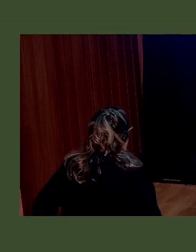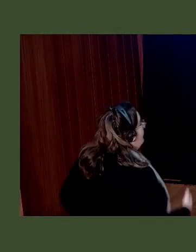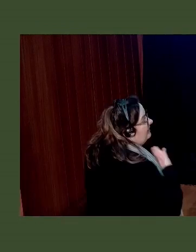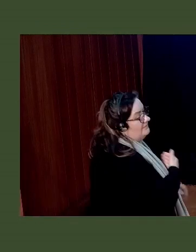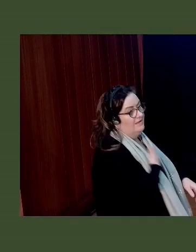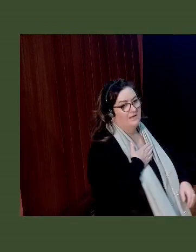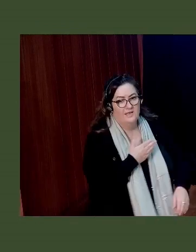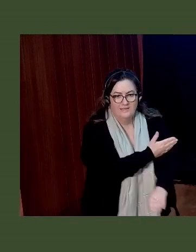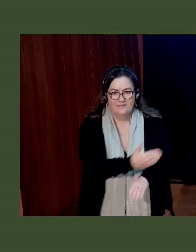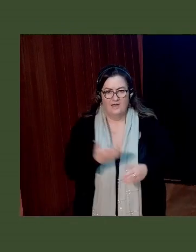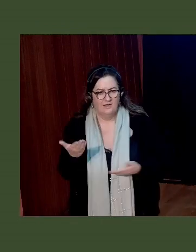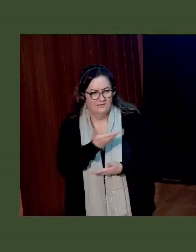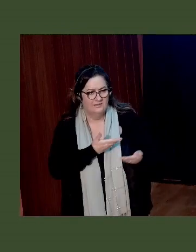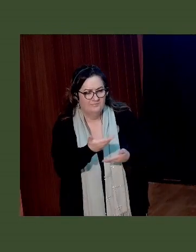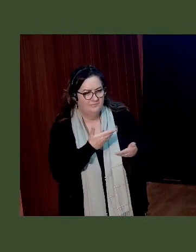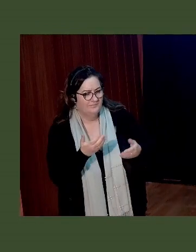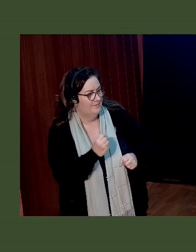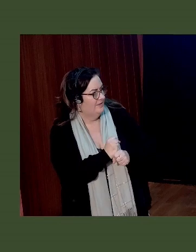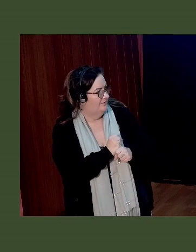discussion on